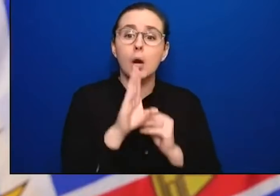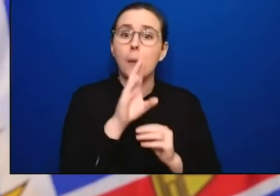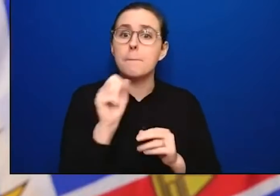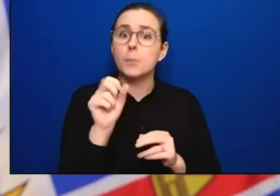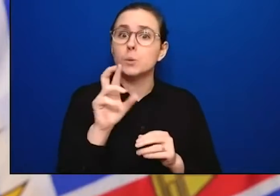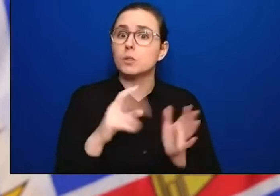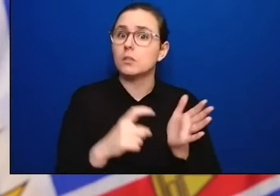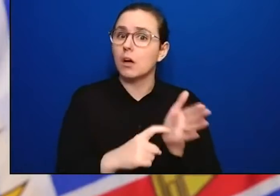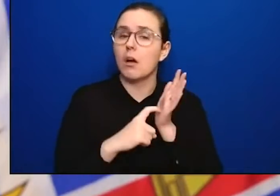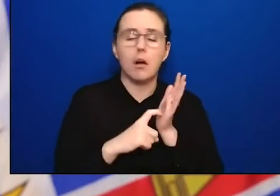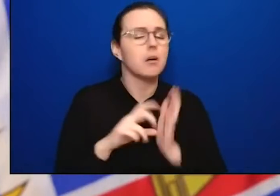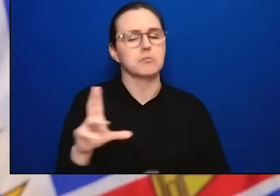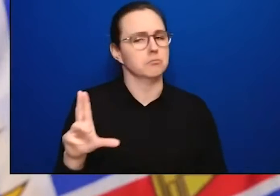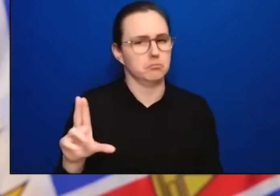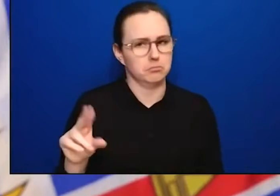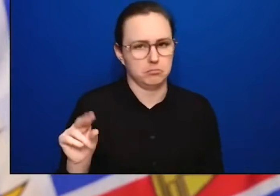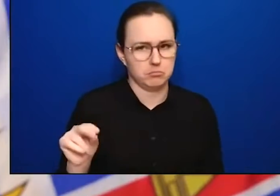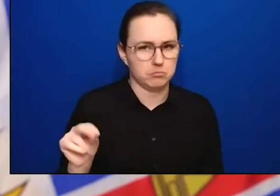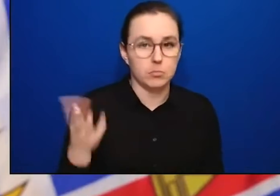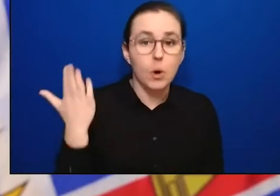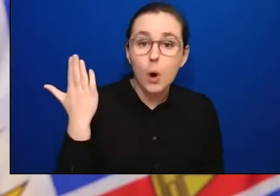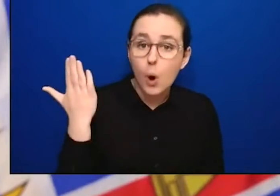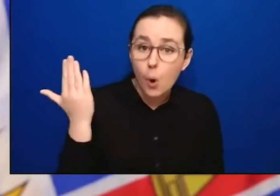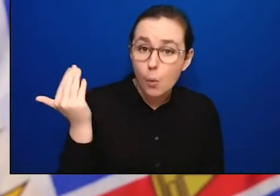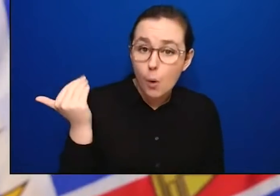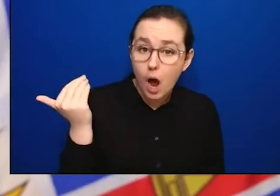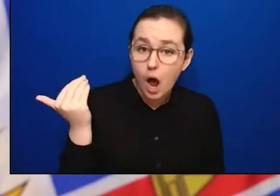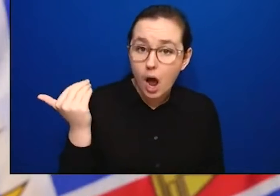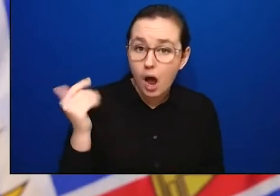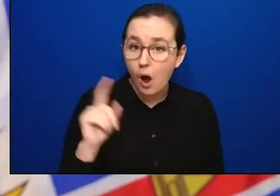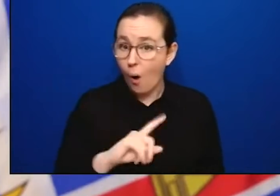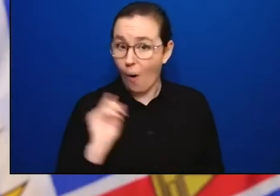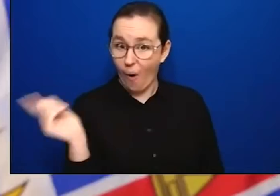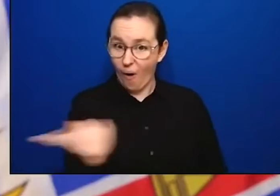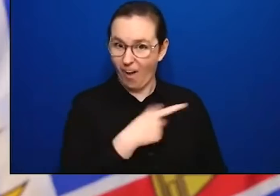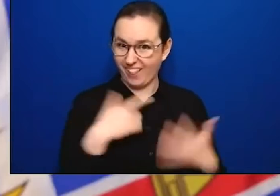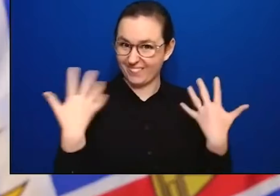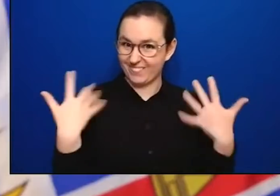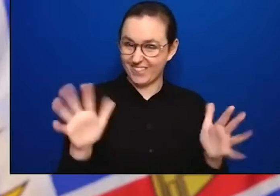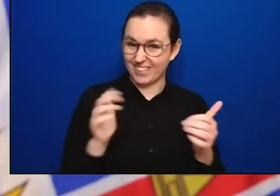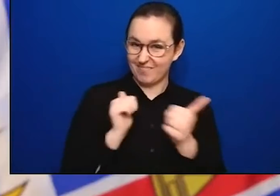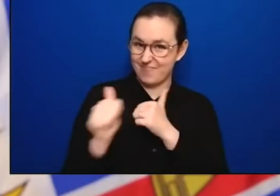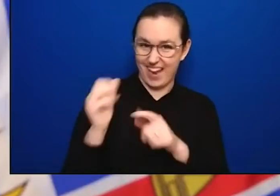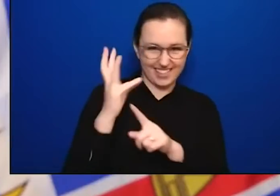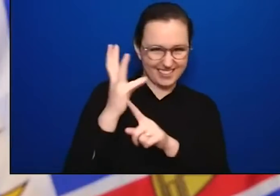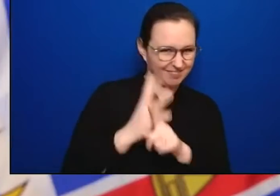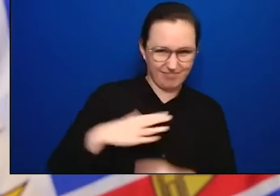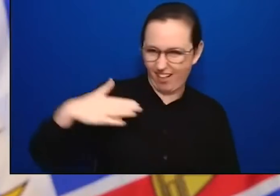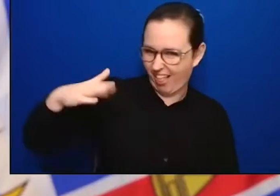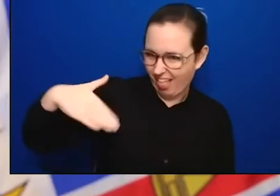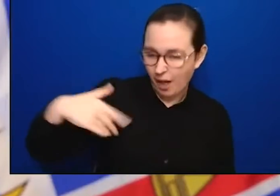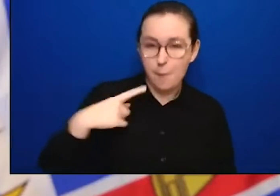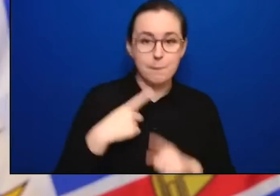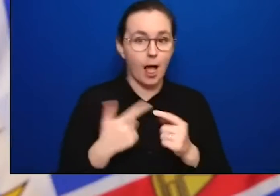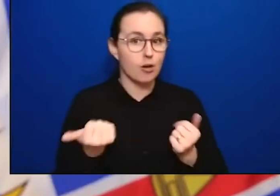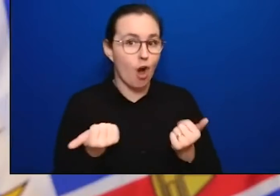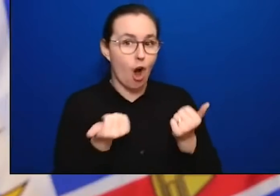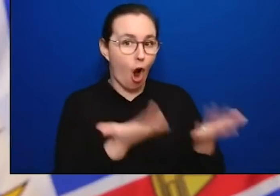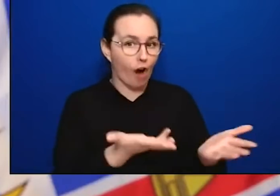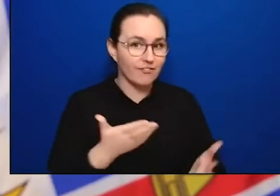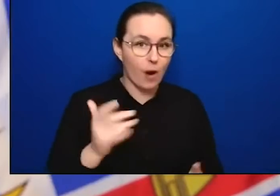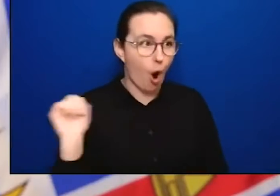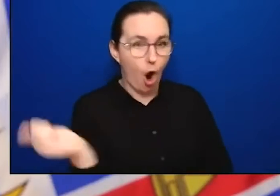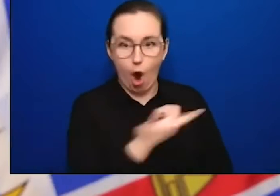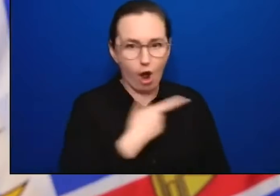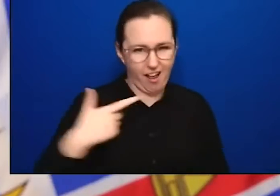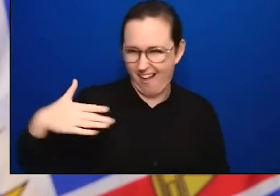a booster dose as being part of it for a number of reasons. One is not everybody has yet eligible or